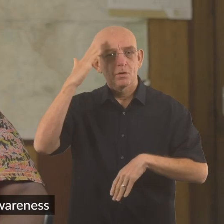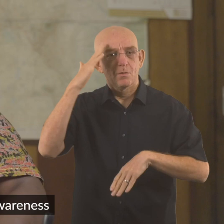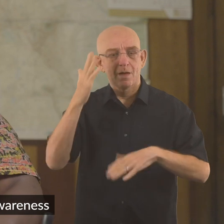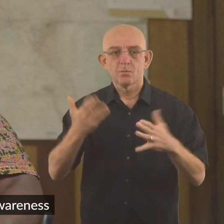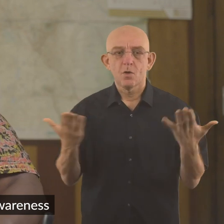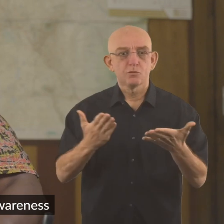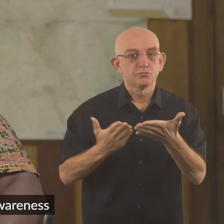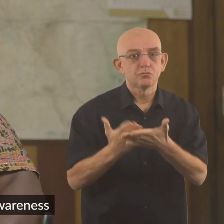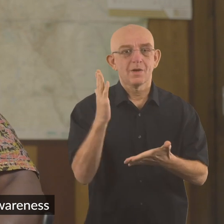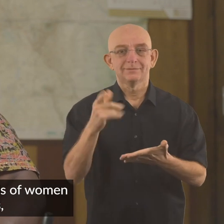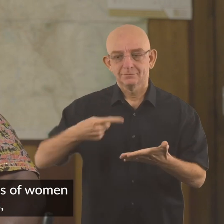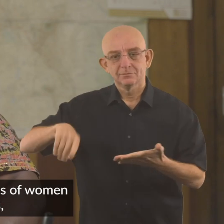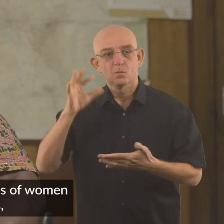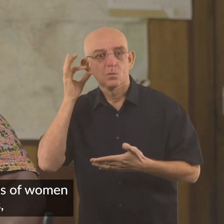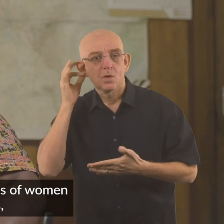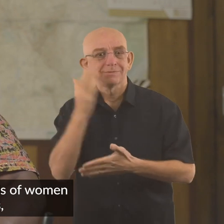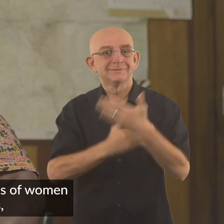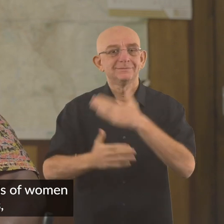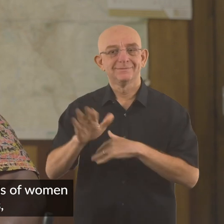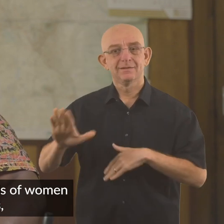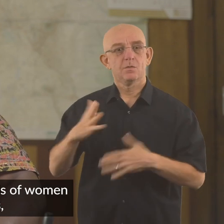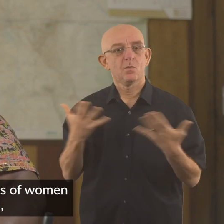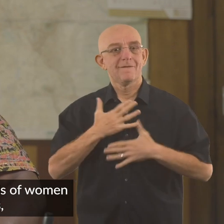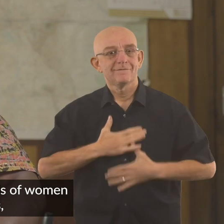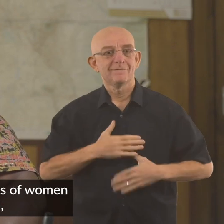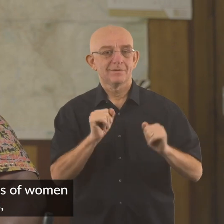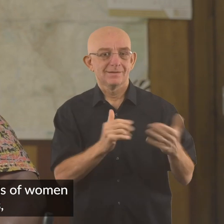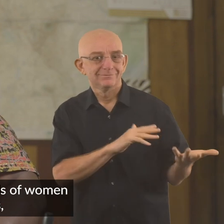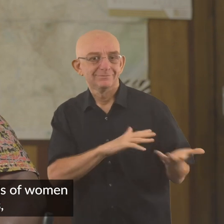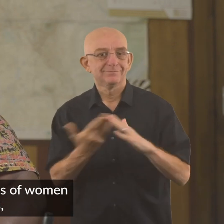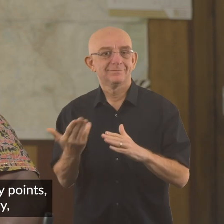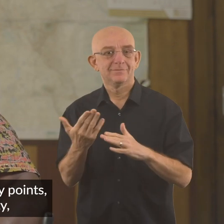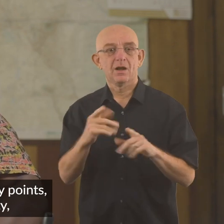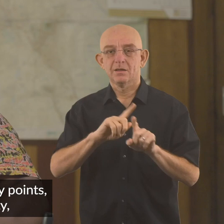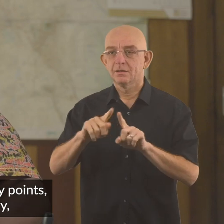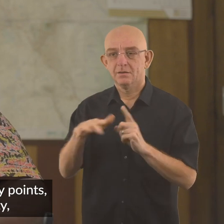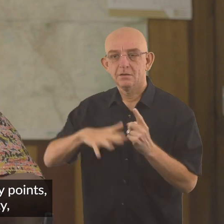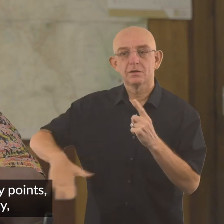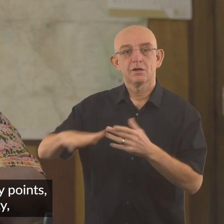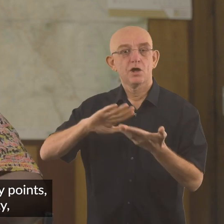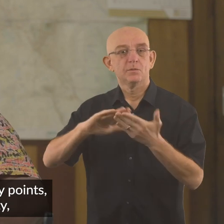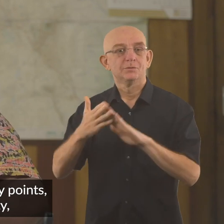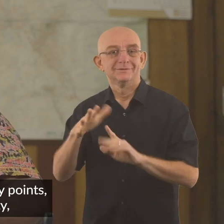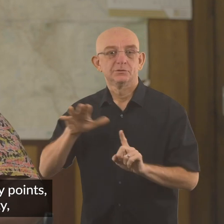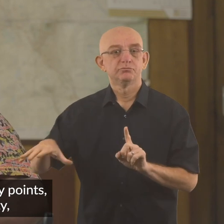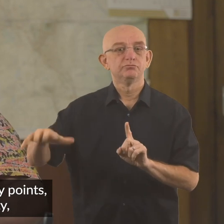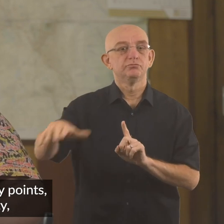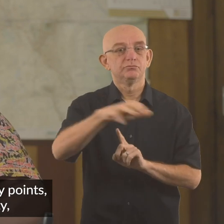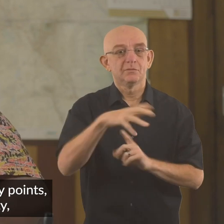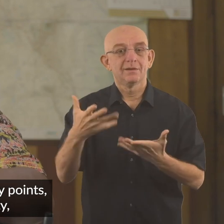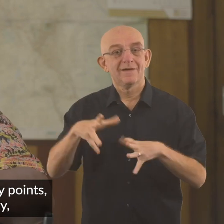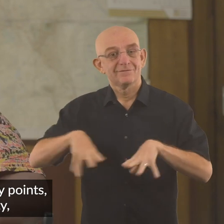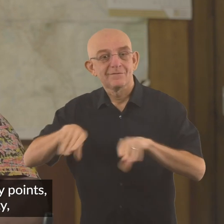increase awareness on the rights of and the needs of women with disabilities, both at service delivery